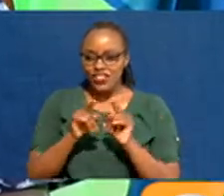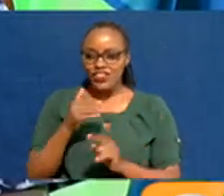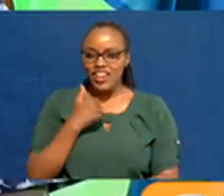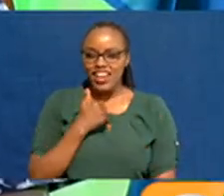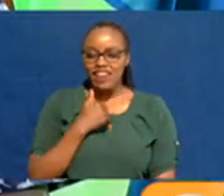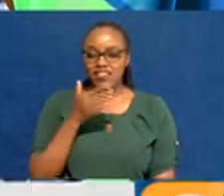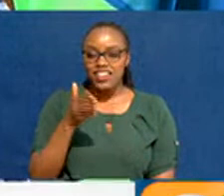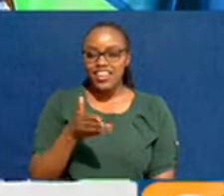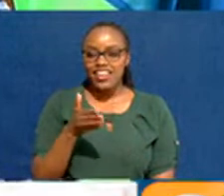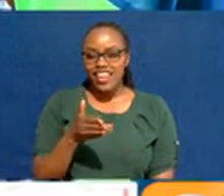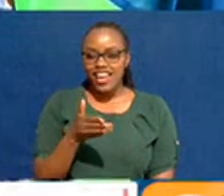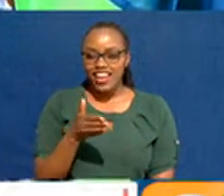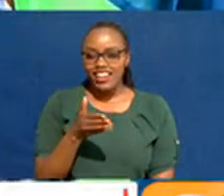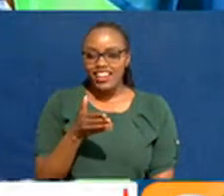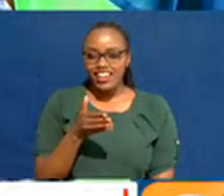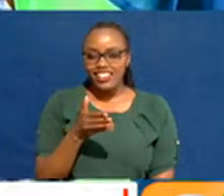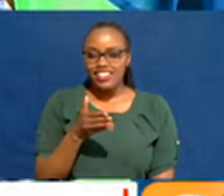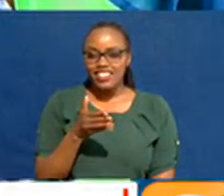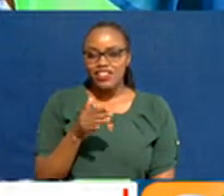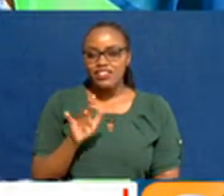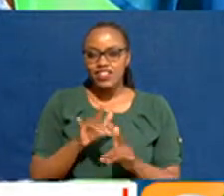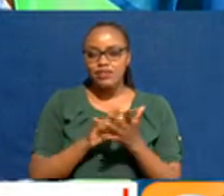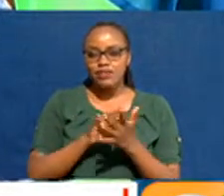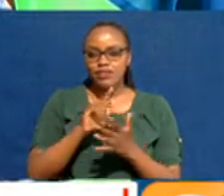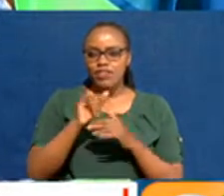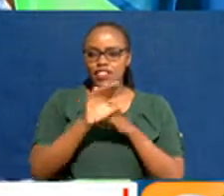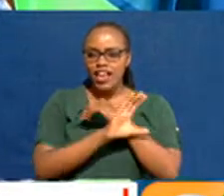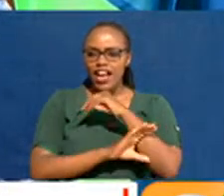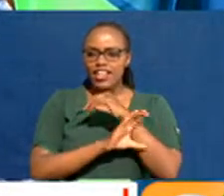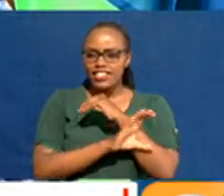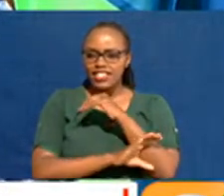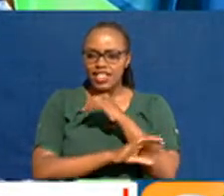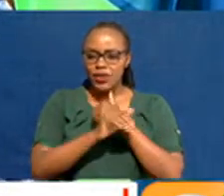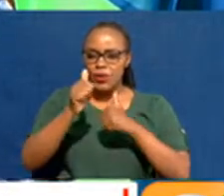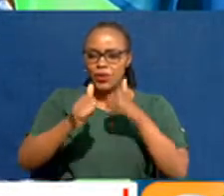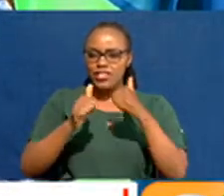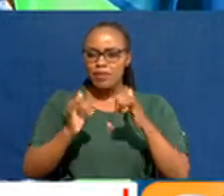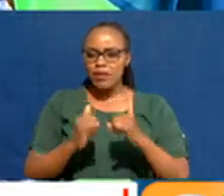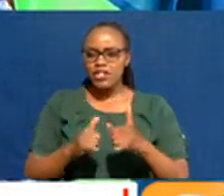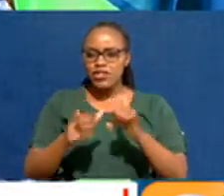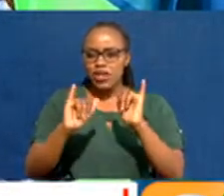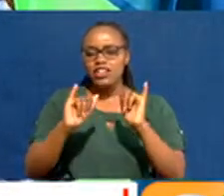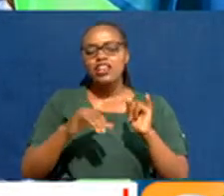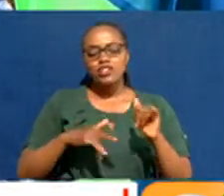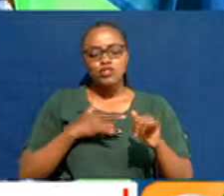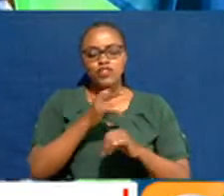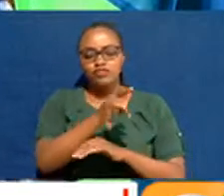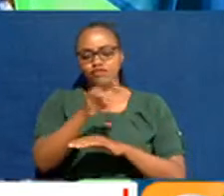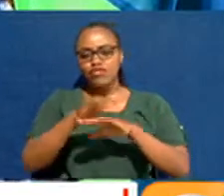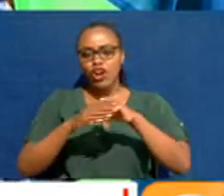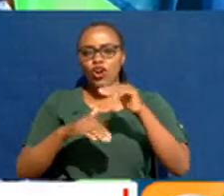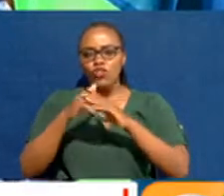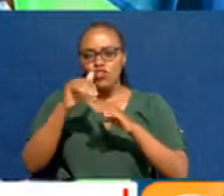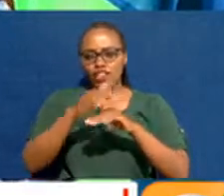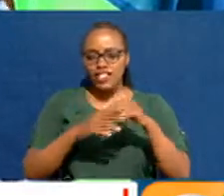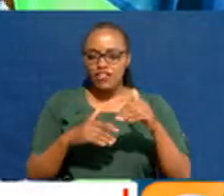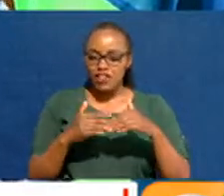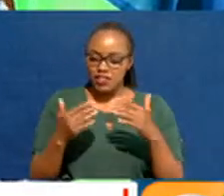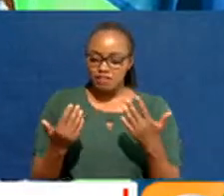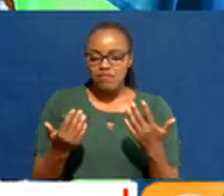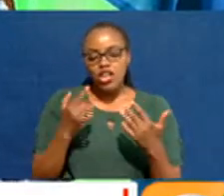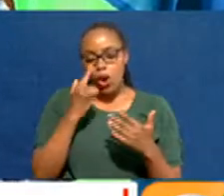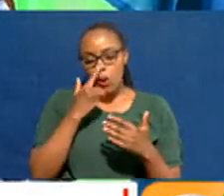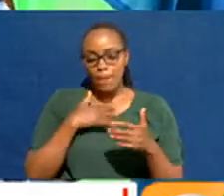not here. She's out of the country. But I will try to make you feel comfortable within my ability. Okay,